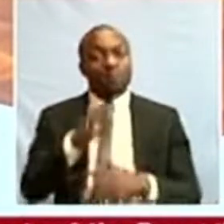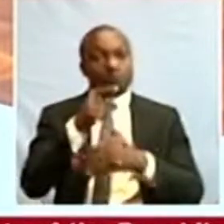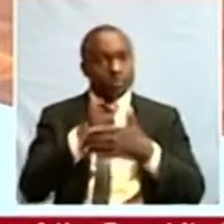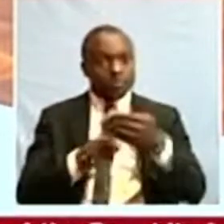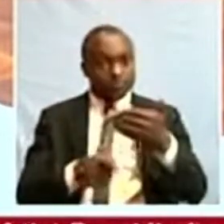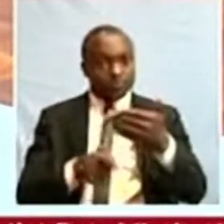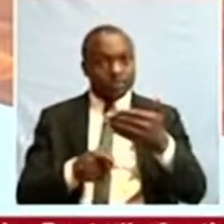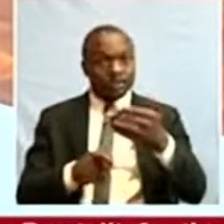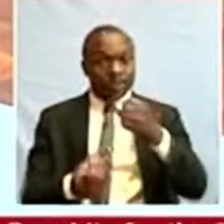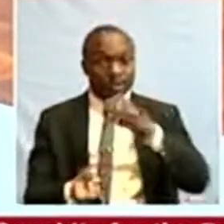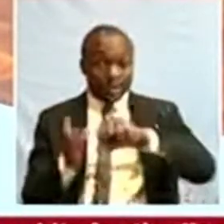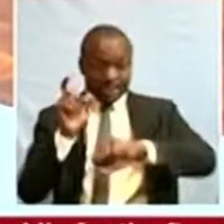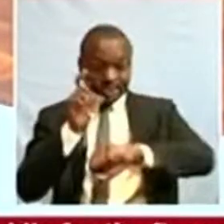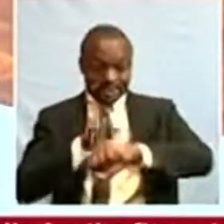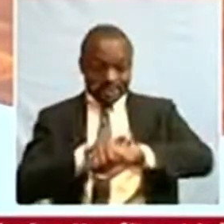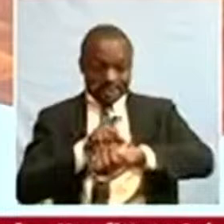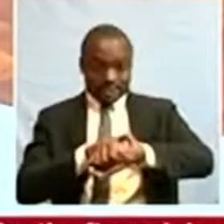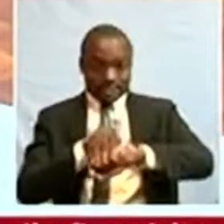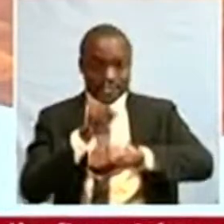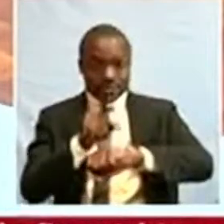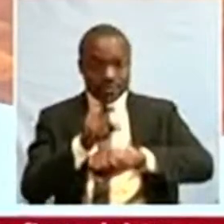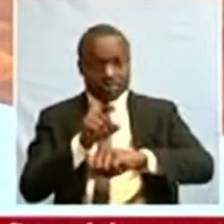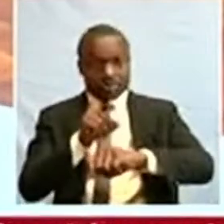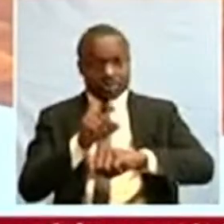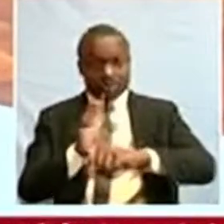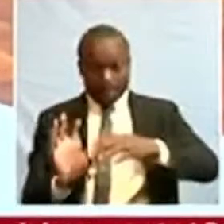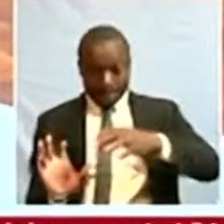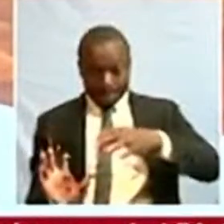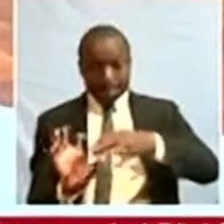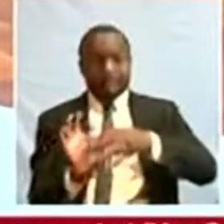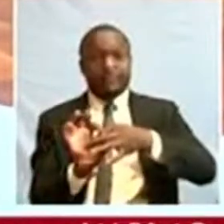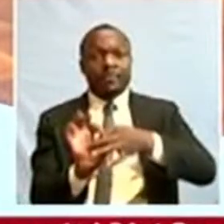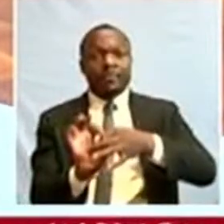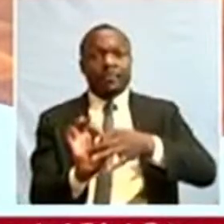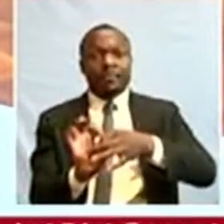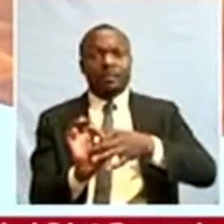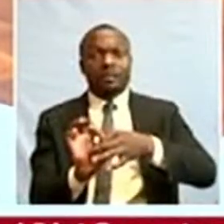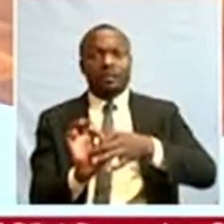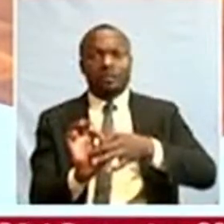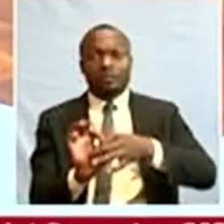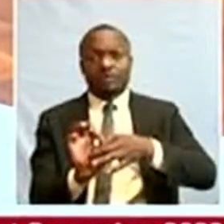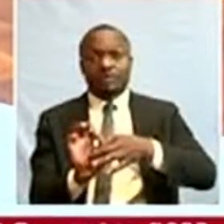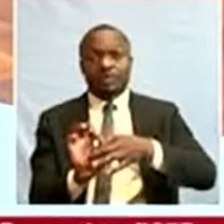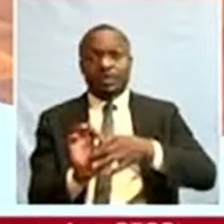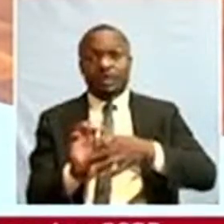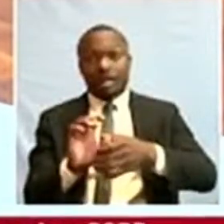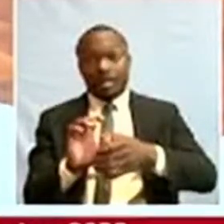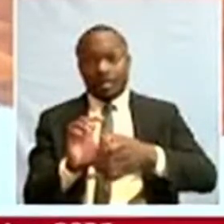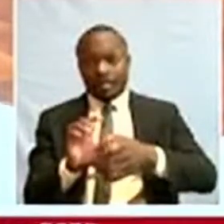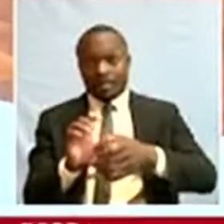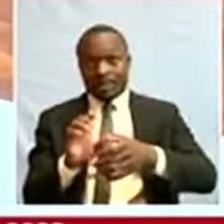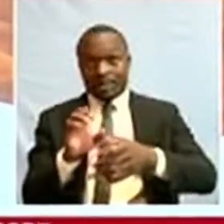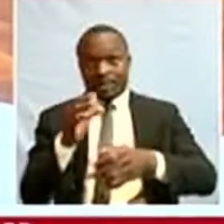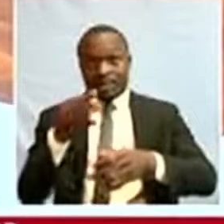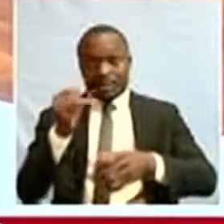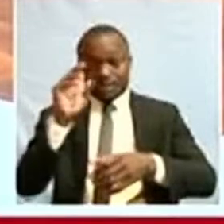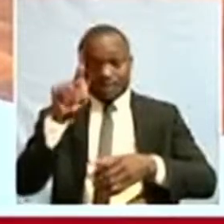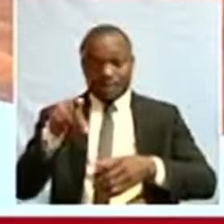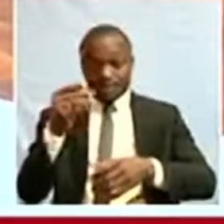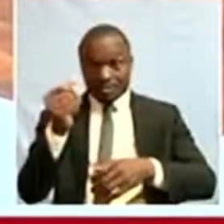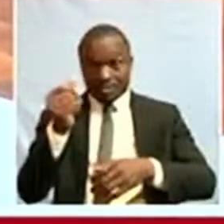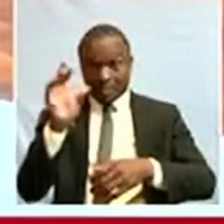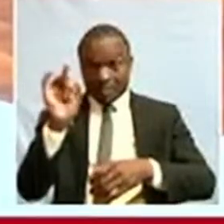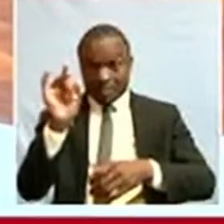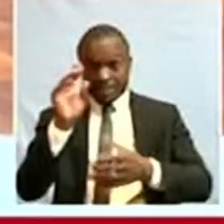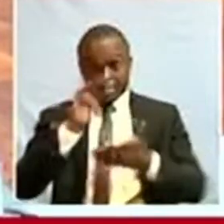the lead times for you to integrate it with FISIP, because we are talking about the amount involved is 18 million